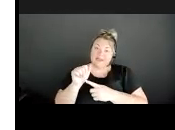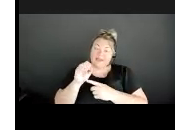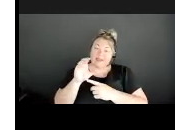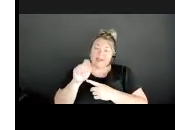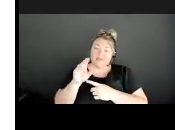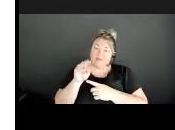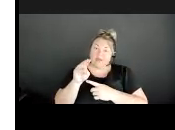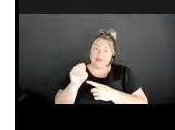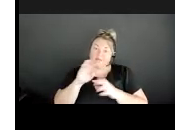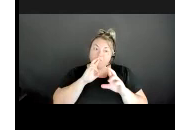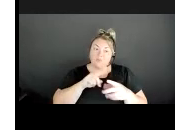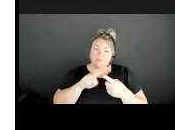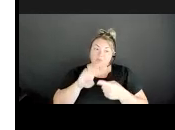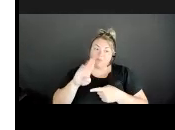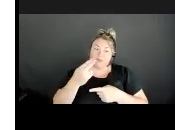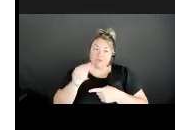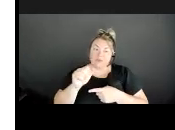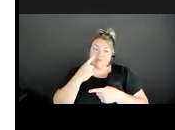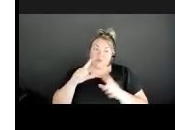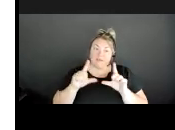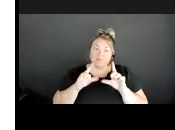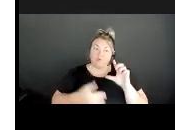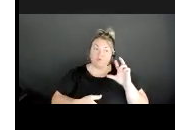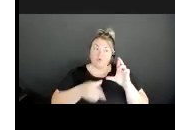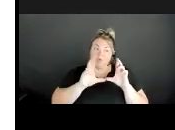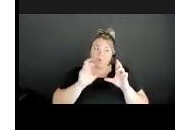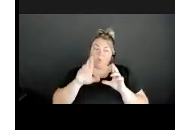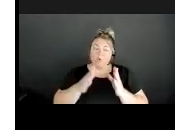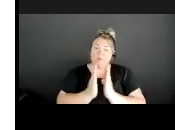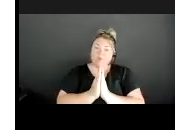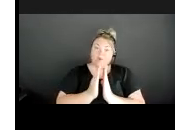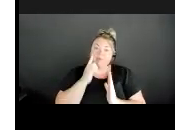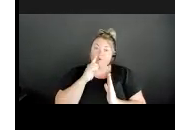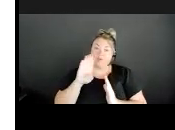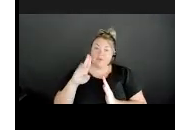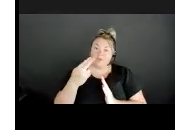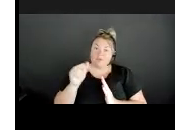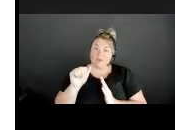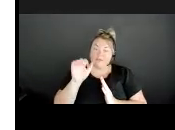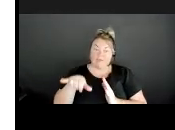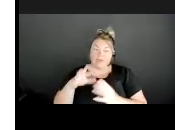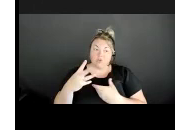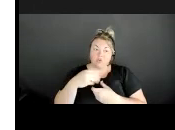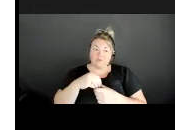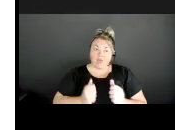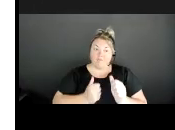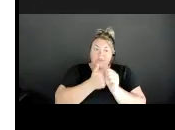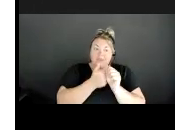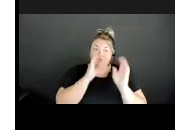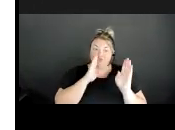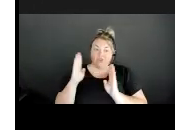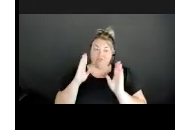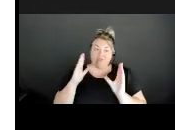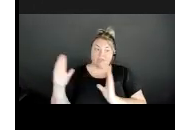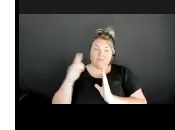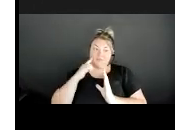a time of licensure renewal or upon request by the BHA. And this includes an updated strategic plan for the